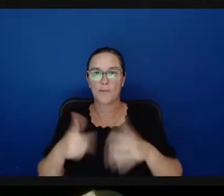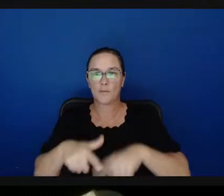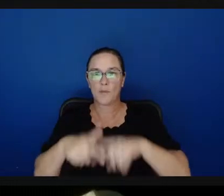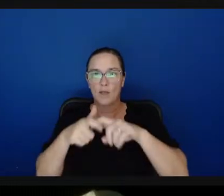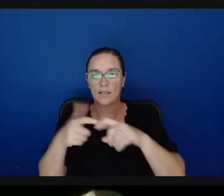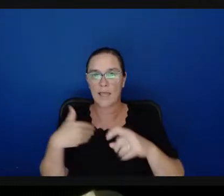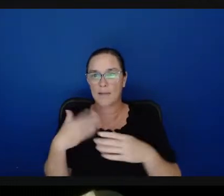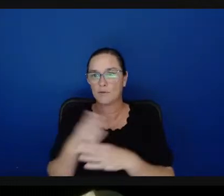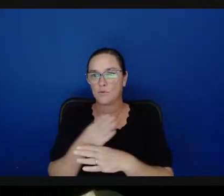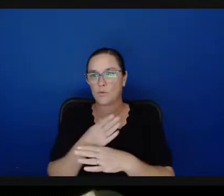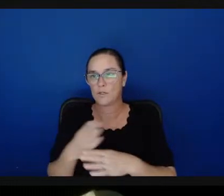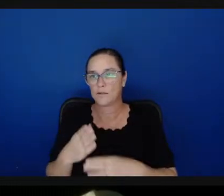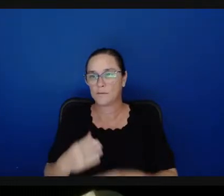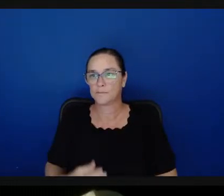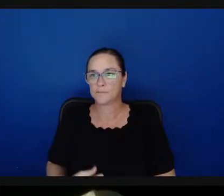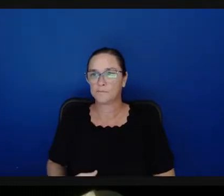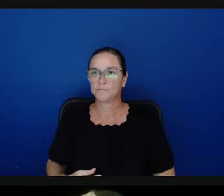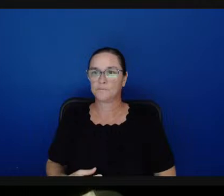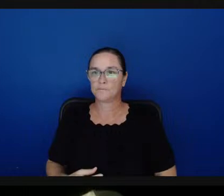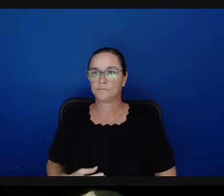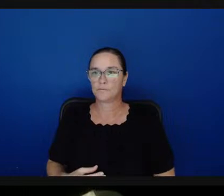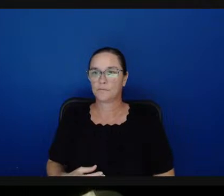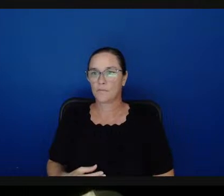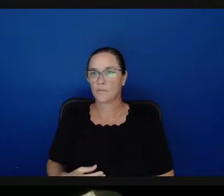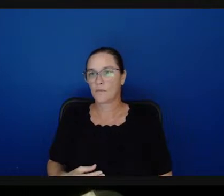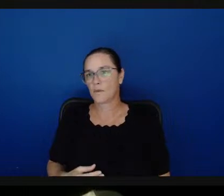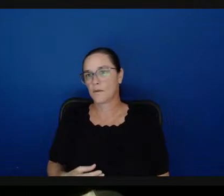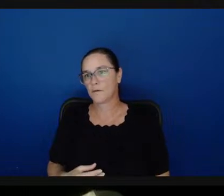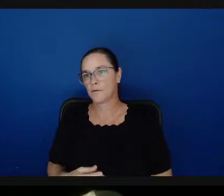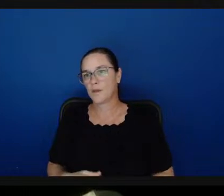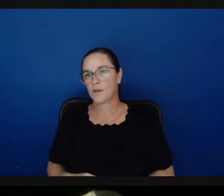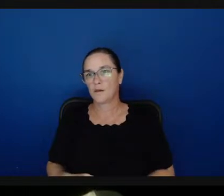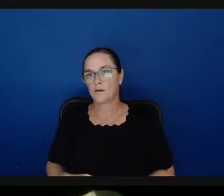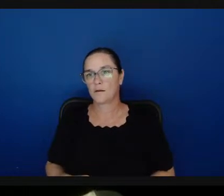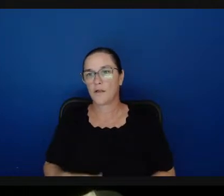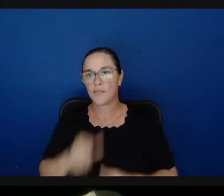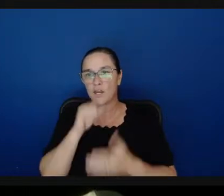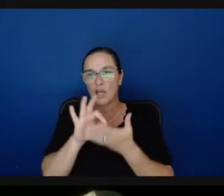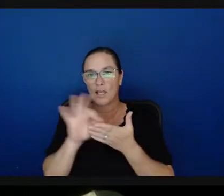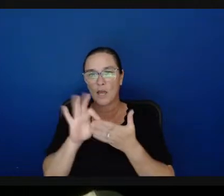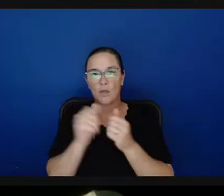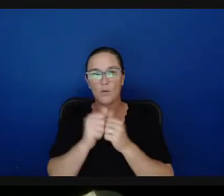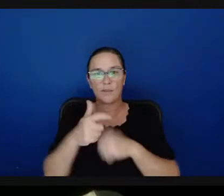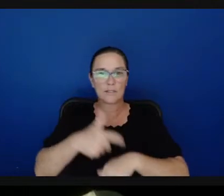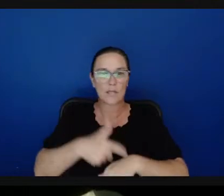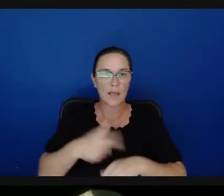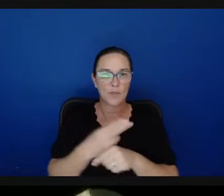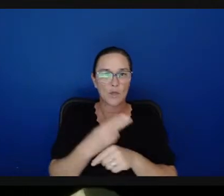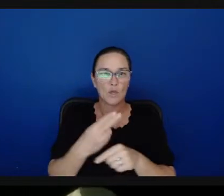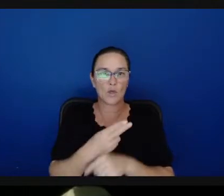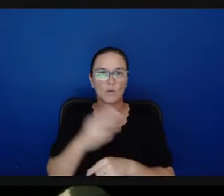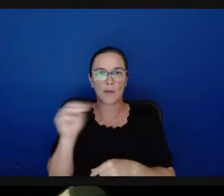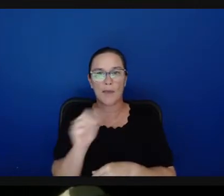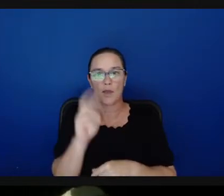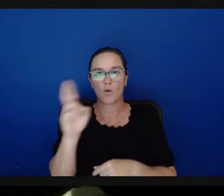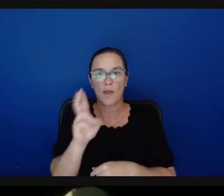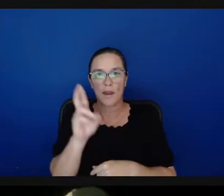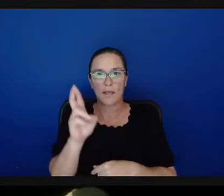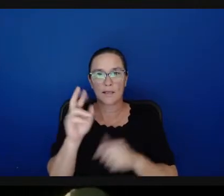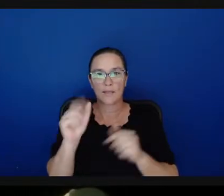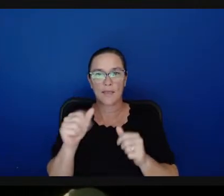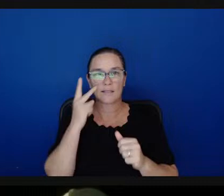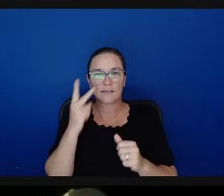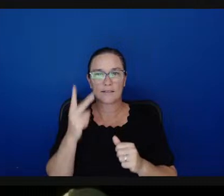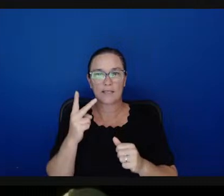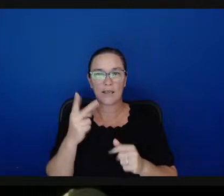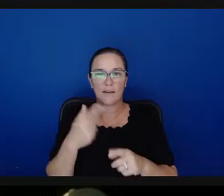here. But even then, what they're doing is they're not counting it by time. They're using this threshold of microradians over here. So they can see that, okay, if from